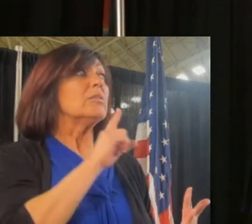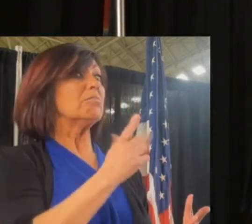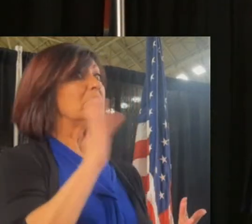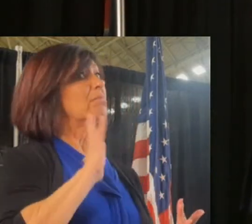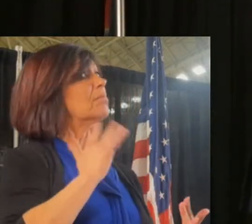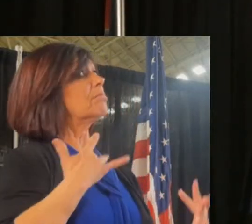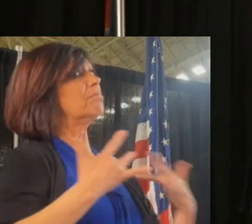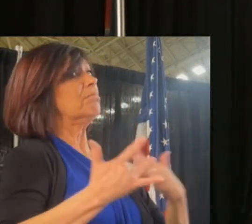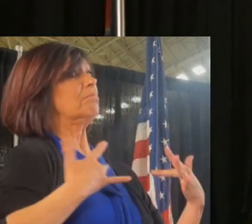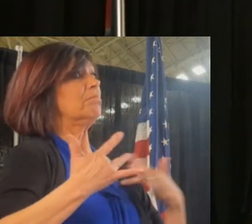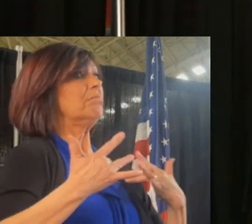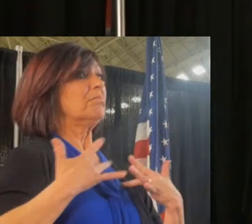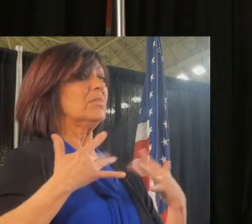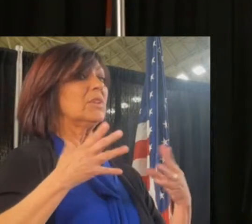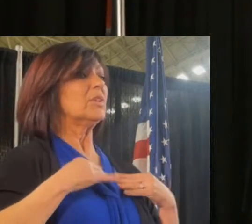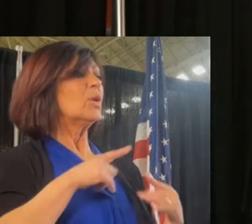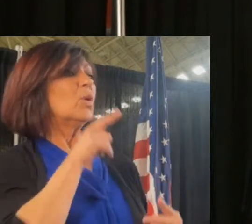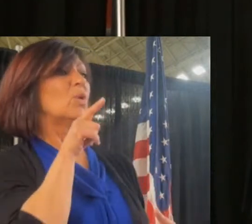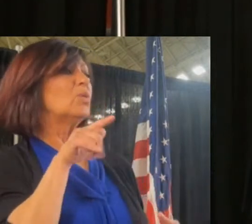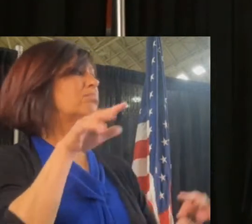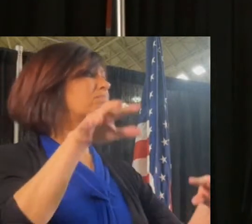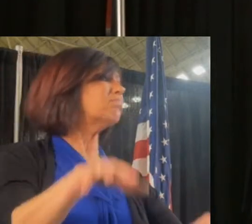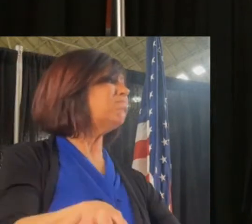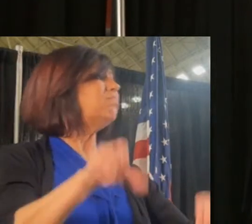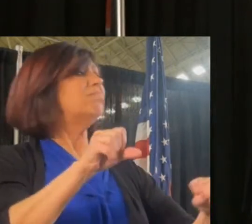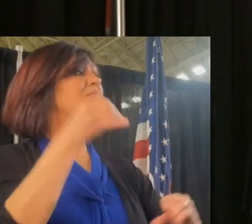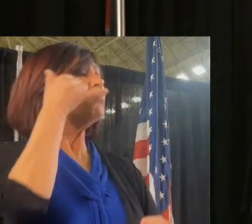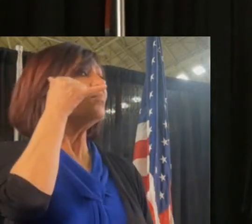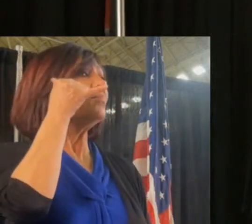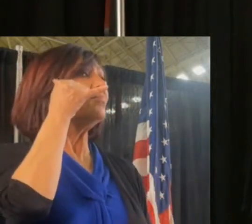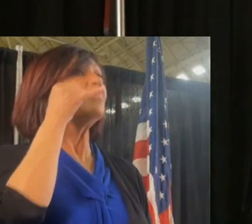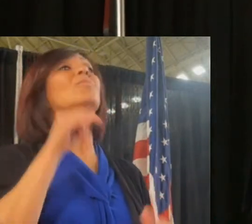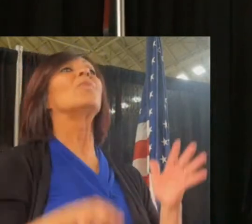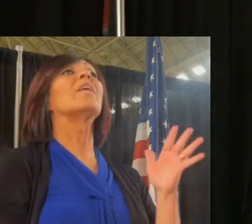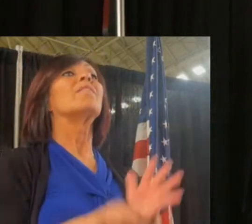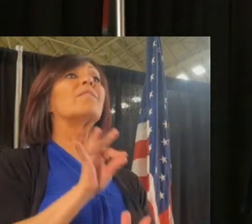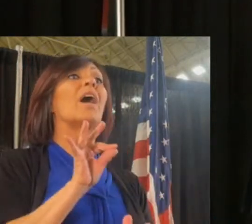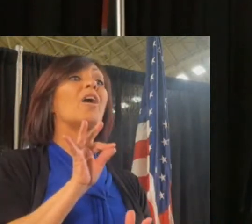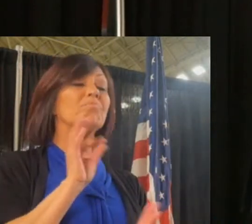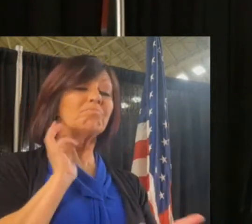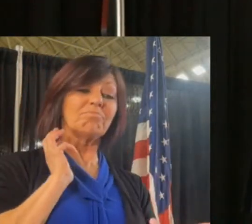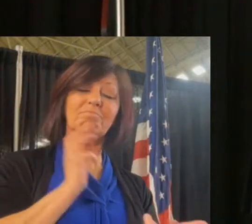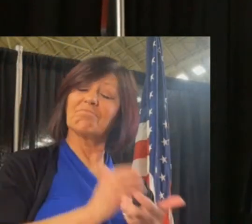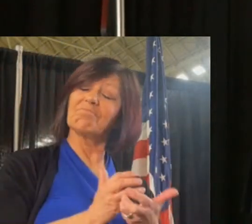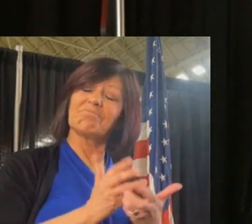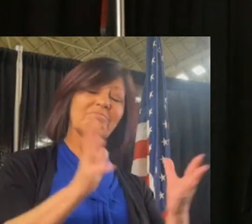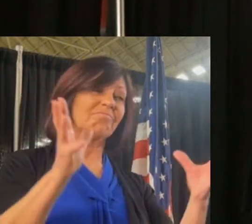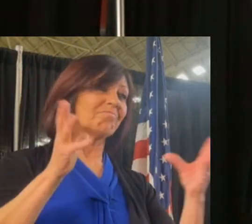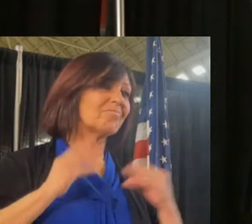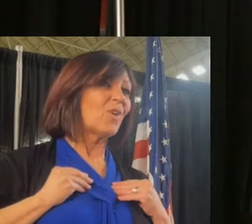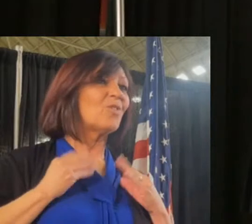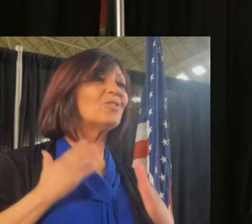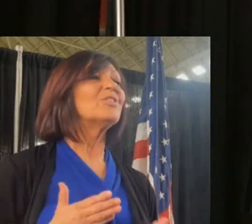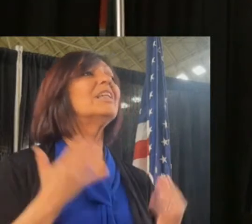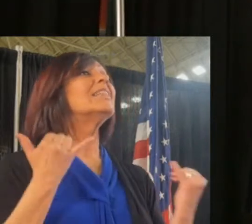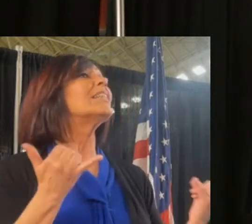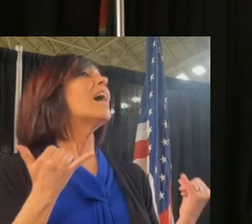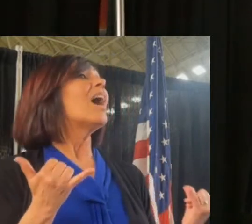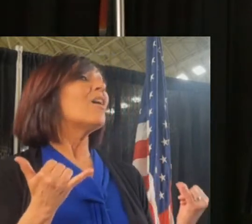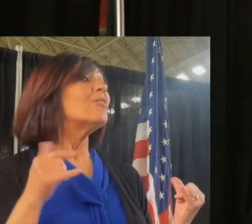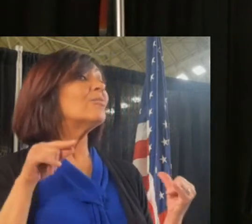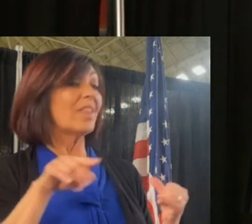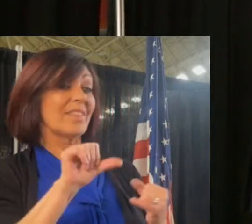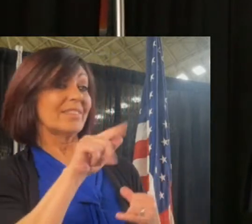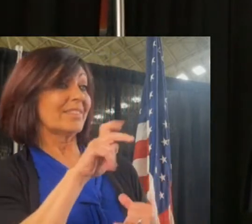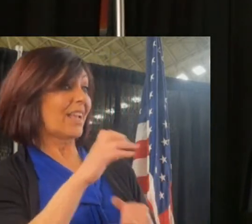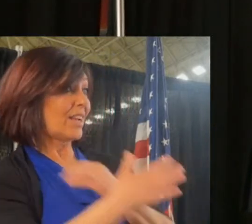concern among the owners who's going to take over that team. Well, they found suitable and really excellent owners, and of course now the state and the county